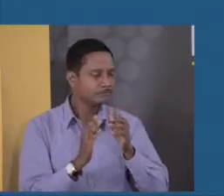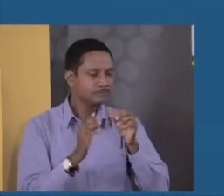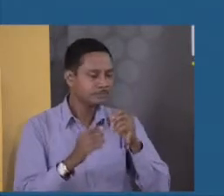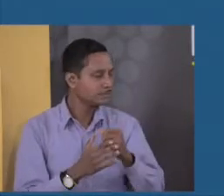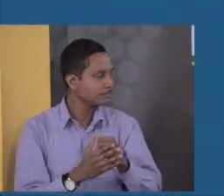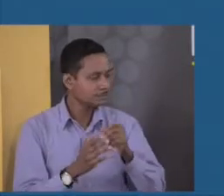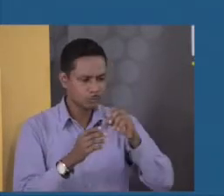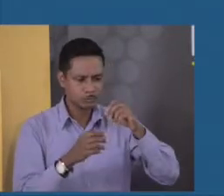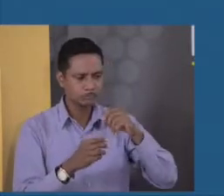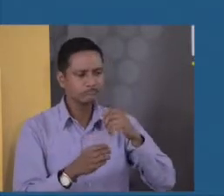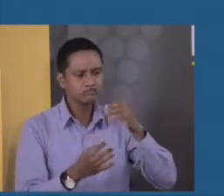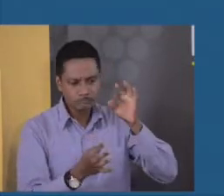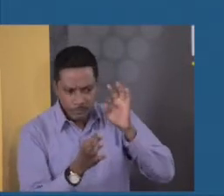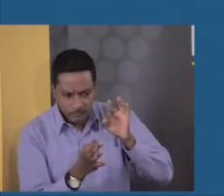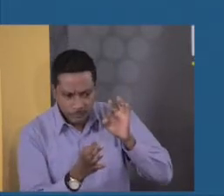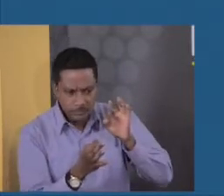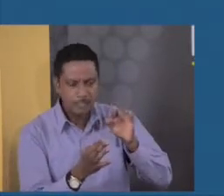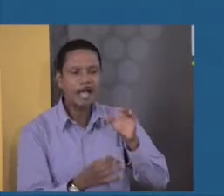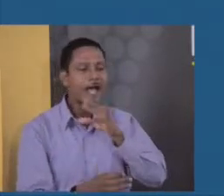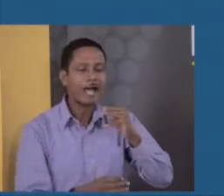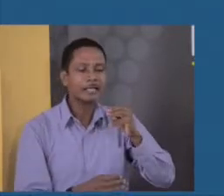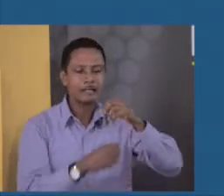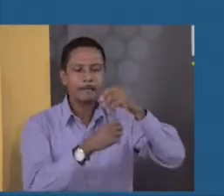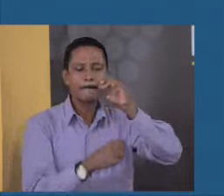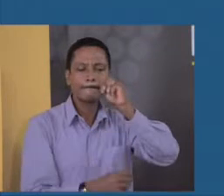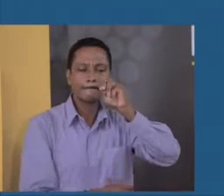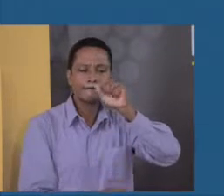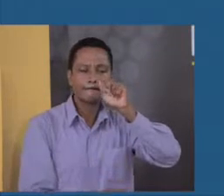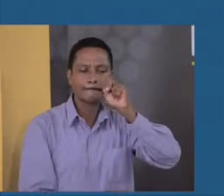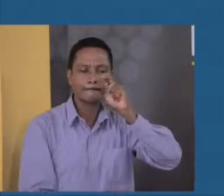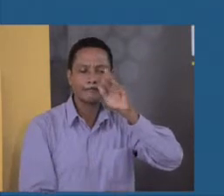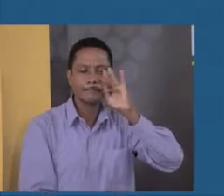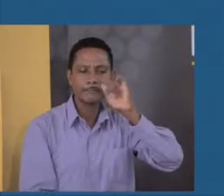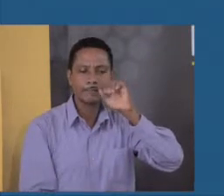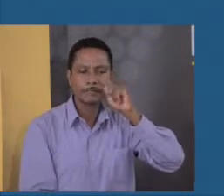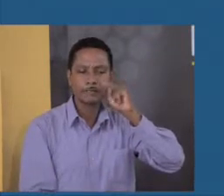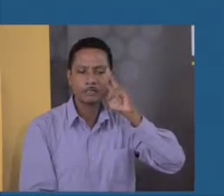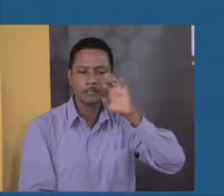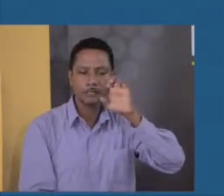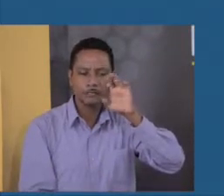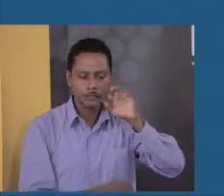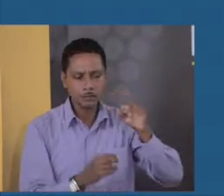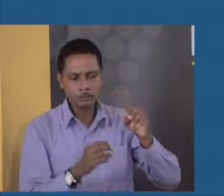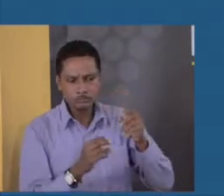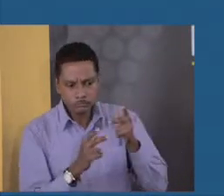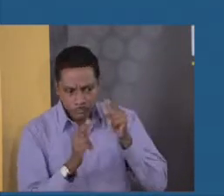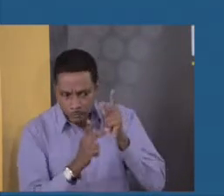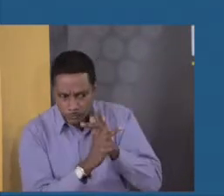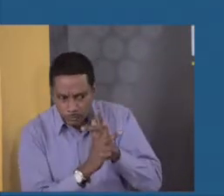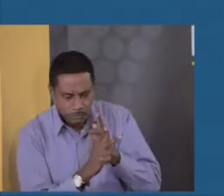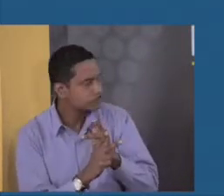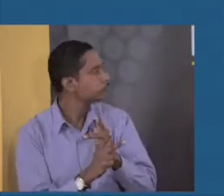those? For the design quality, you have to take the features of the garment